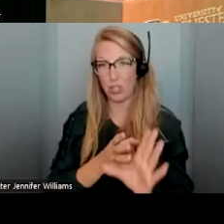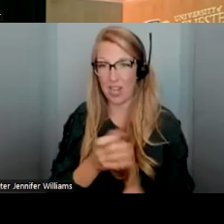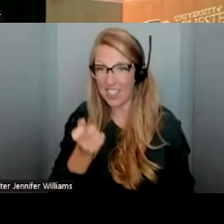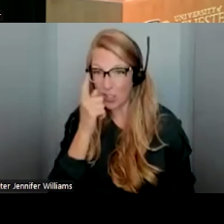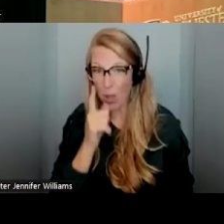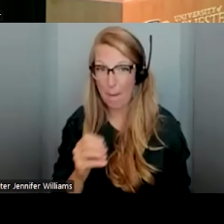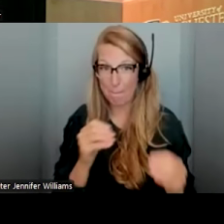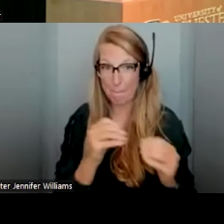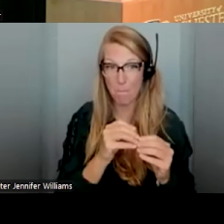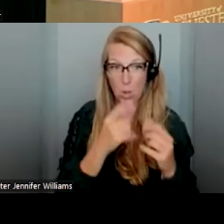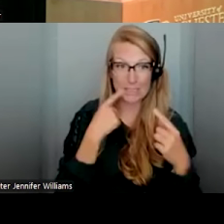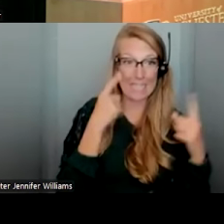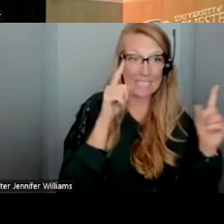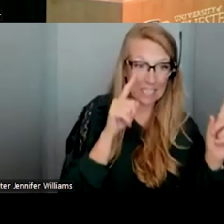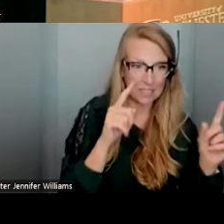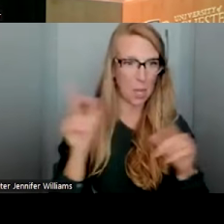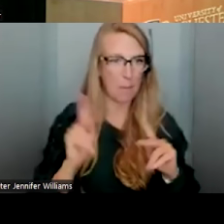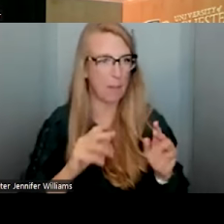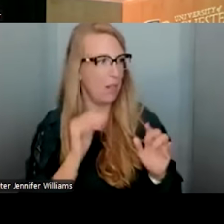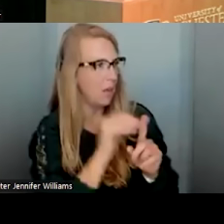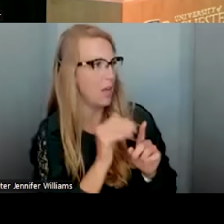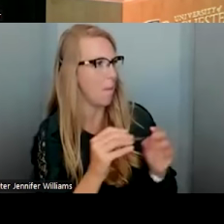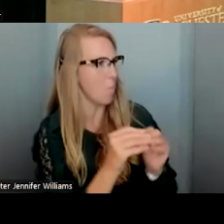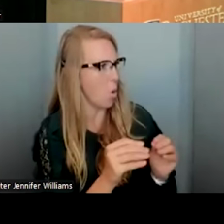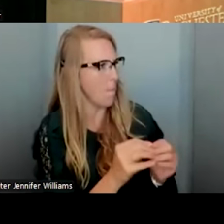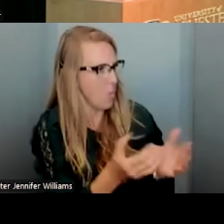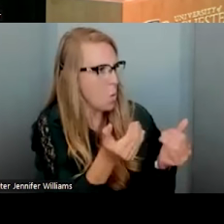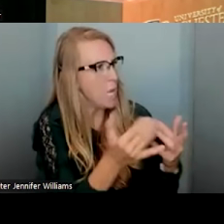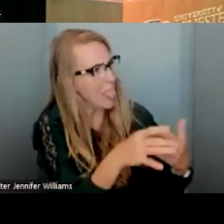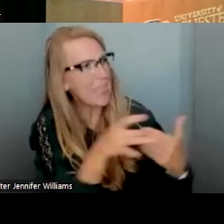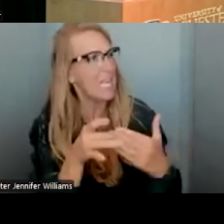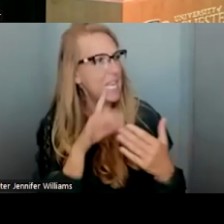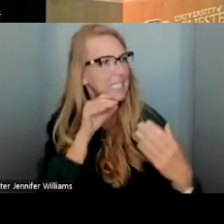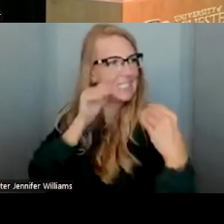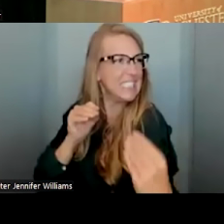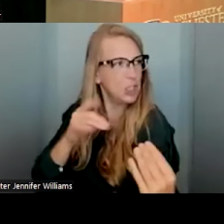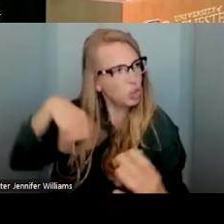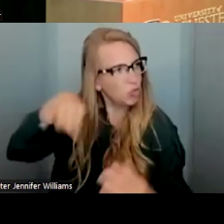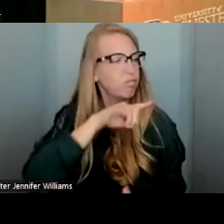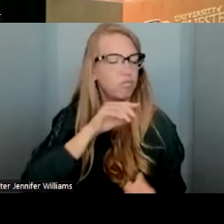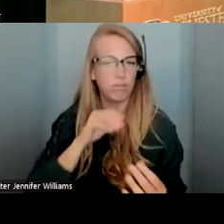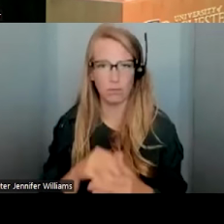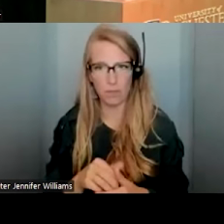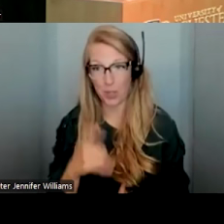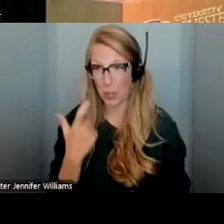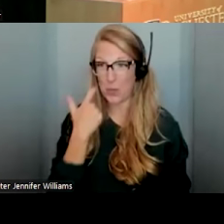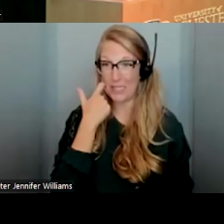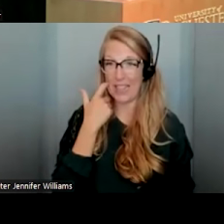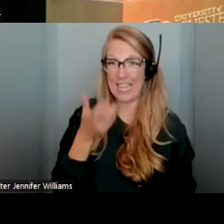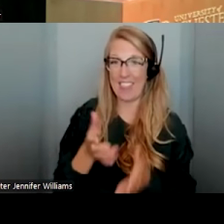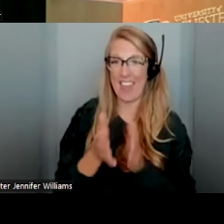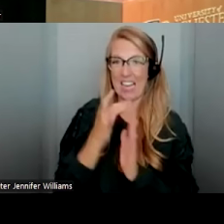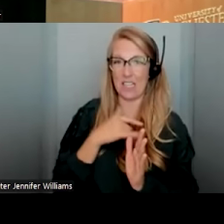are asked to do more and more, lead more. We are recently asked to lead a